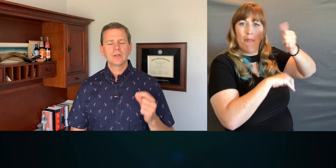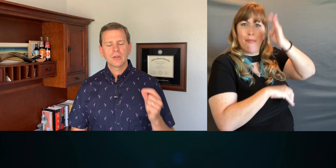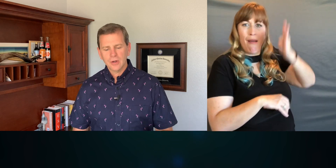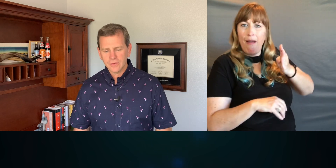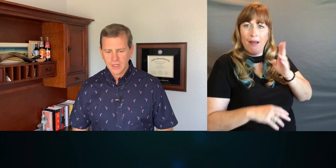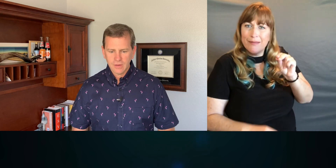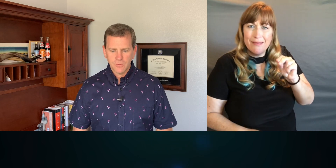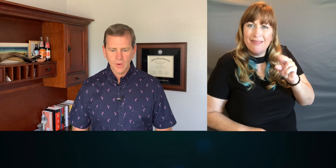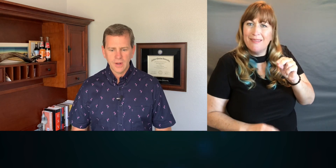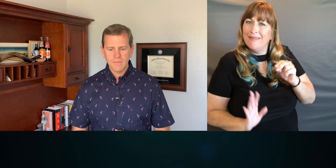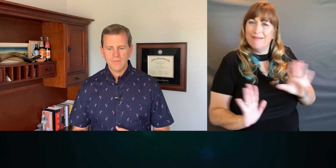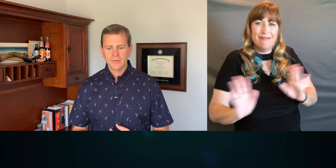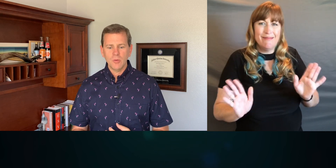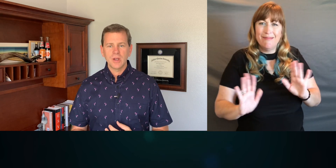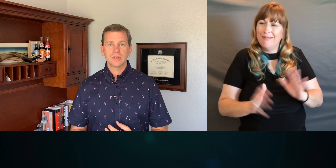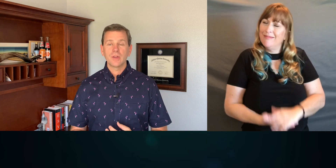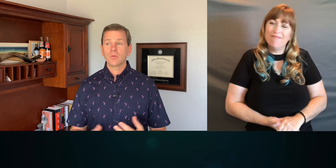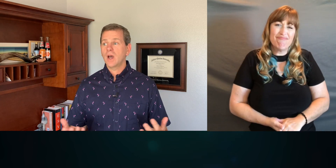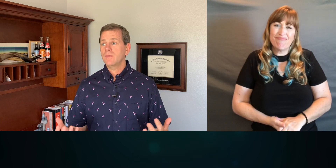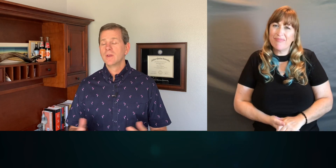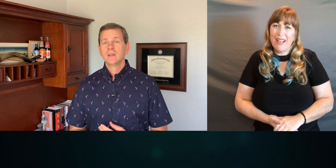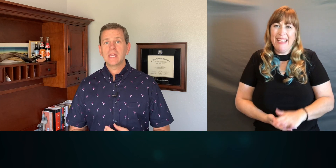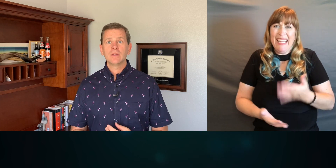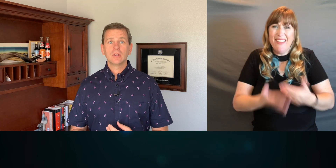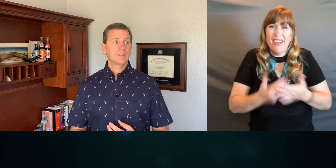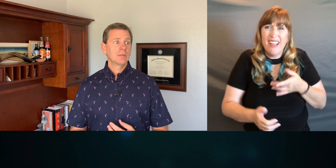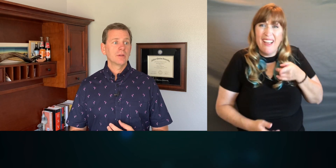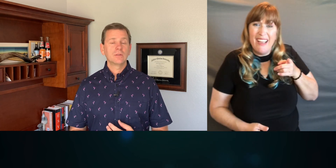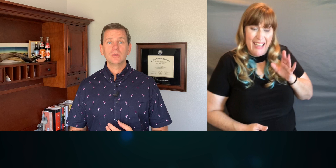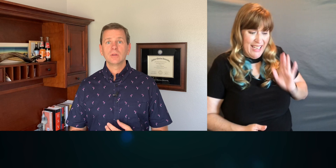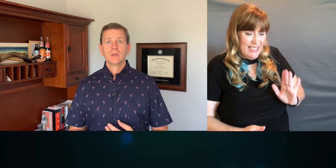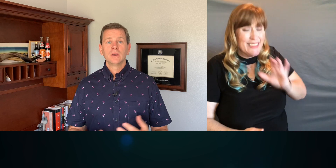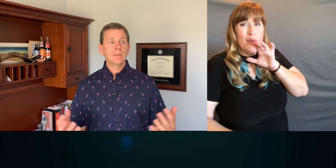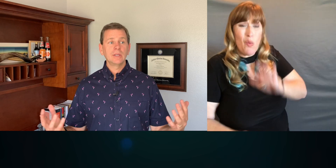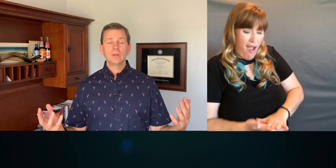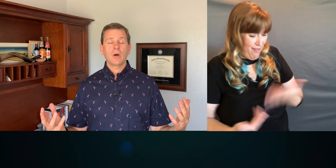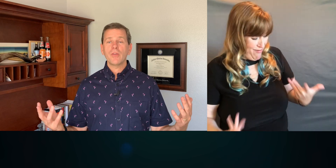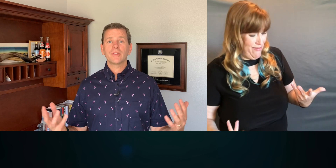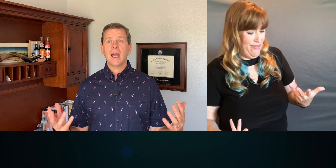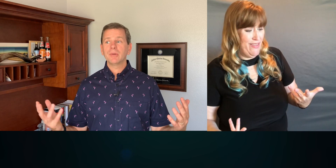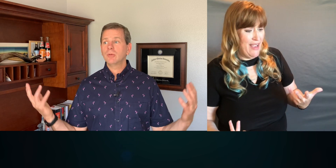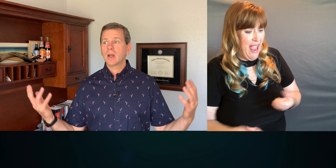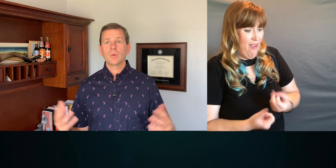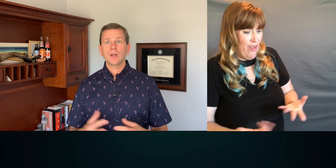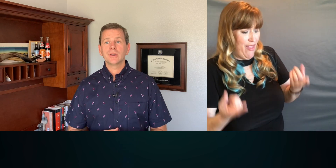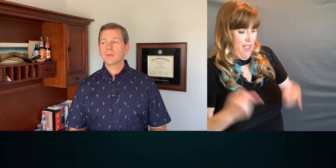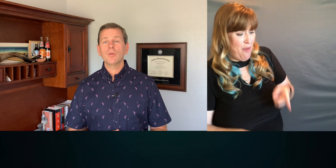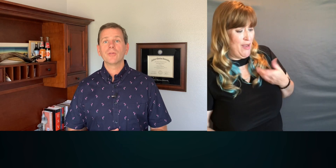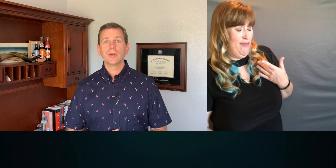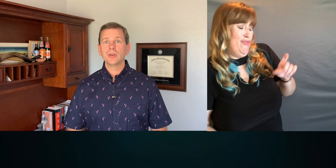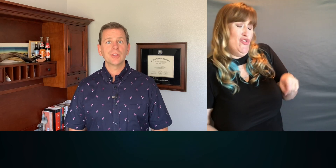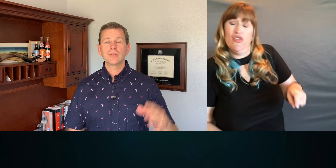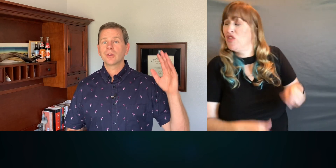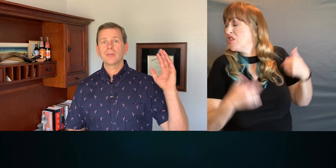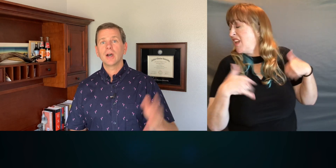and didn't curse God for it. And so much so that his wife even looks at him and goes, dude, I mean, all this has happened. You might as well, it's over